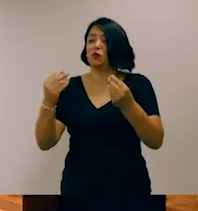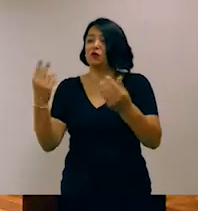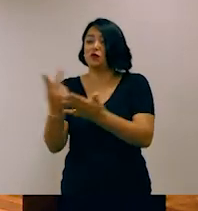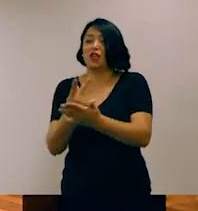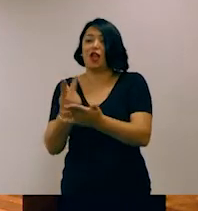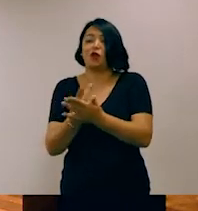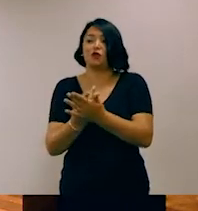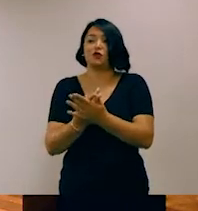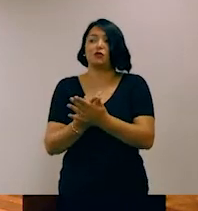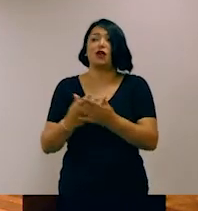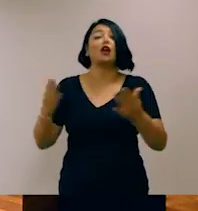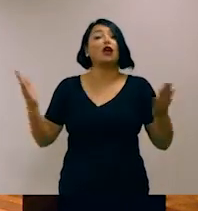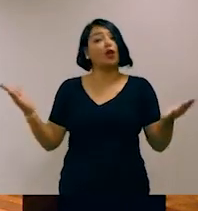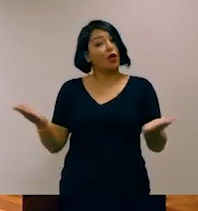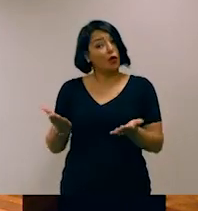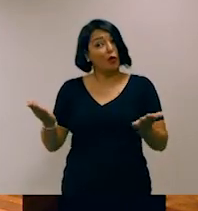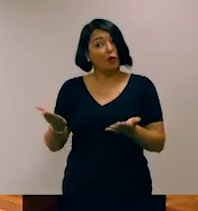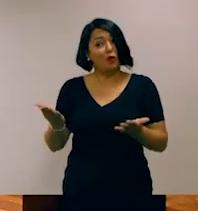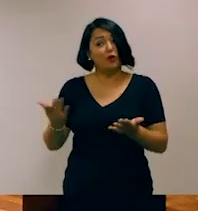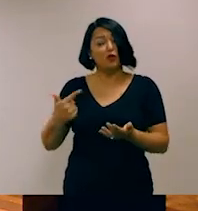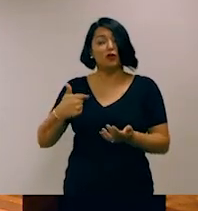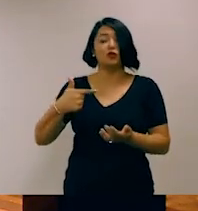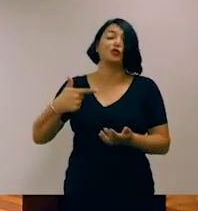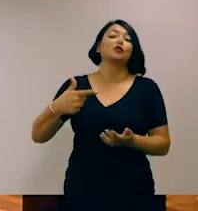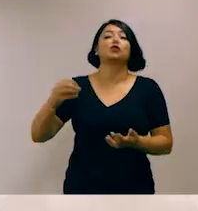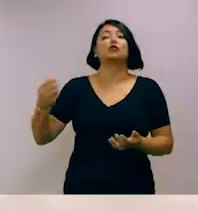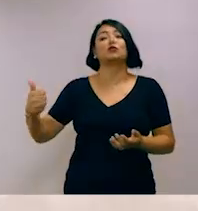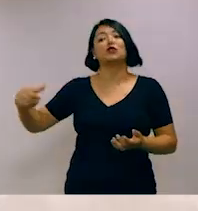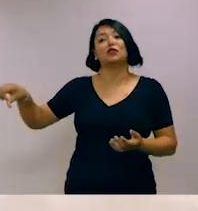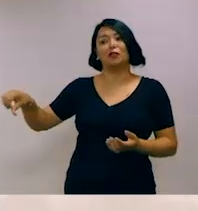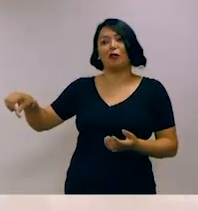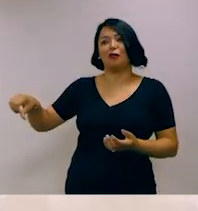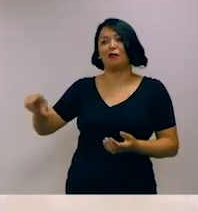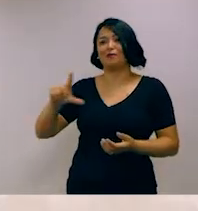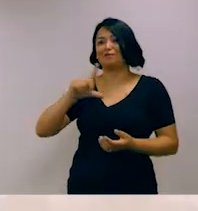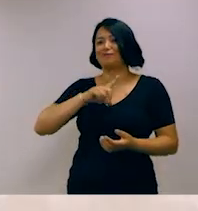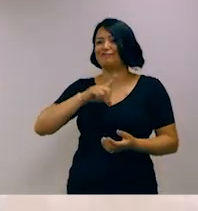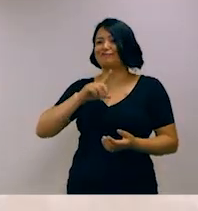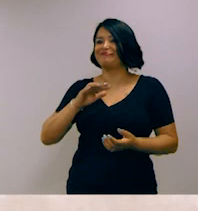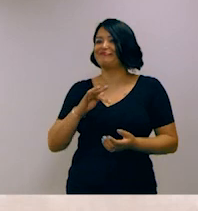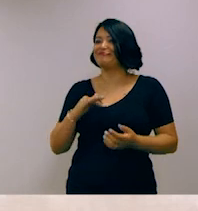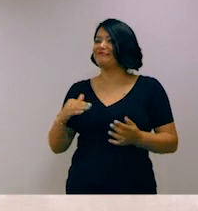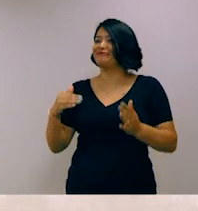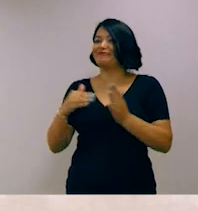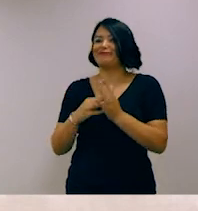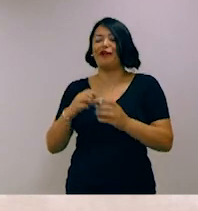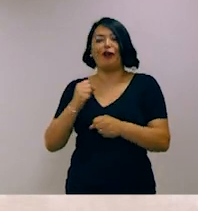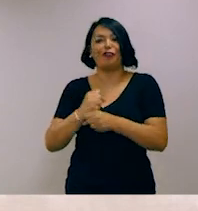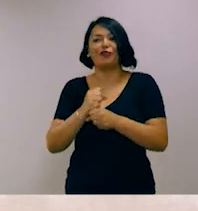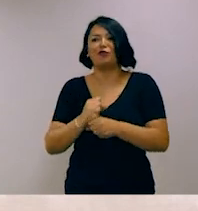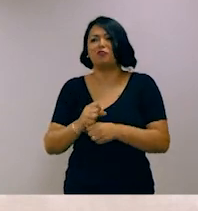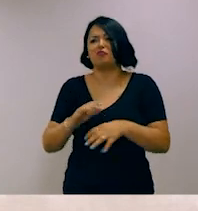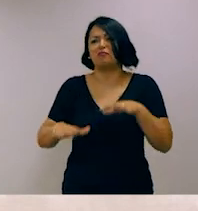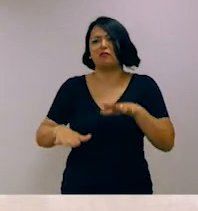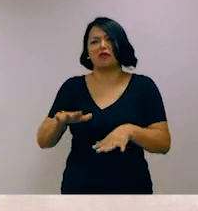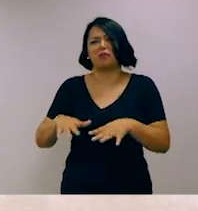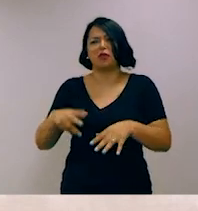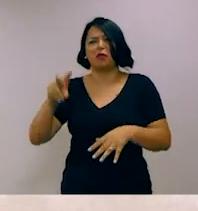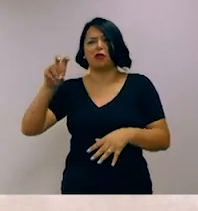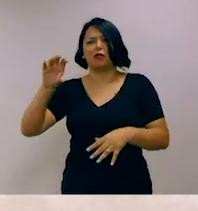to increase. And in 2019, I believe we're only going to have 50 rectifying